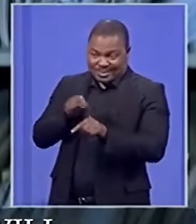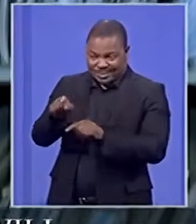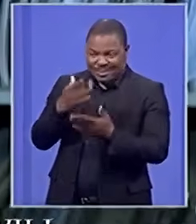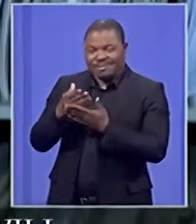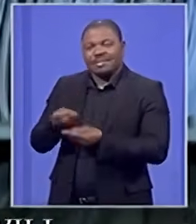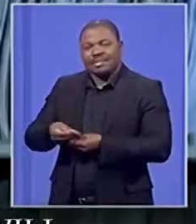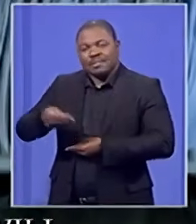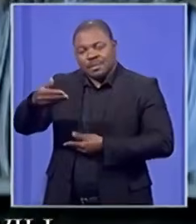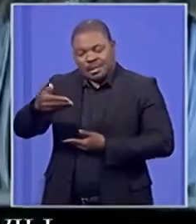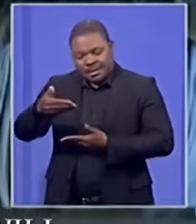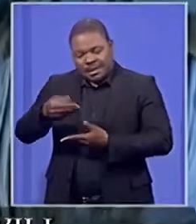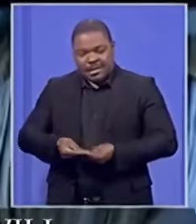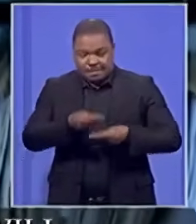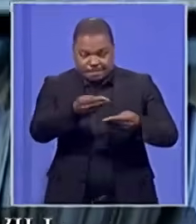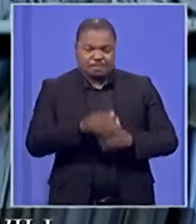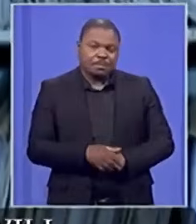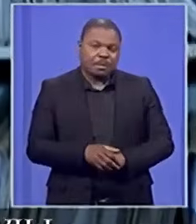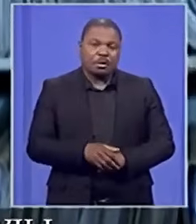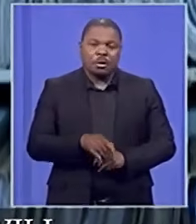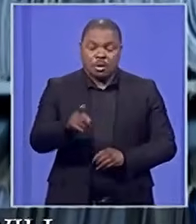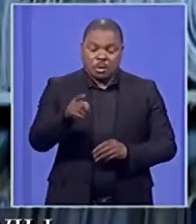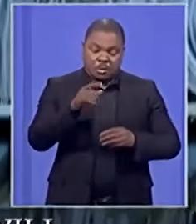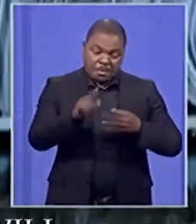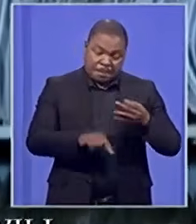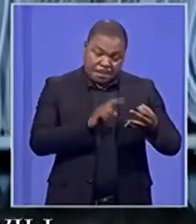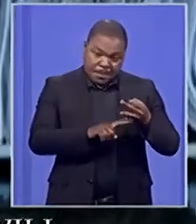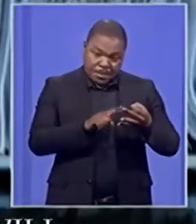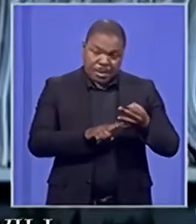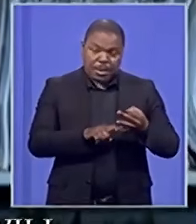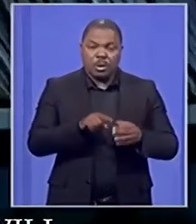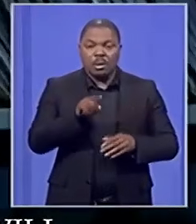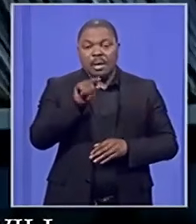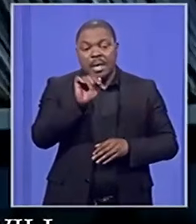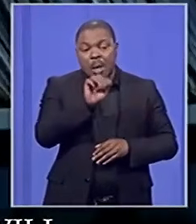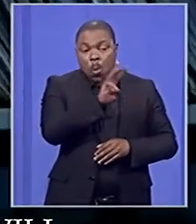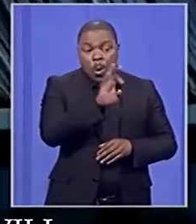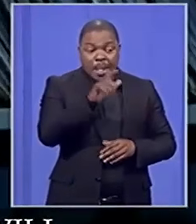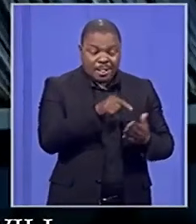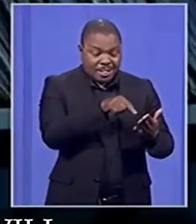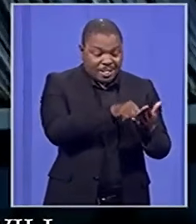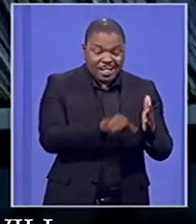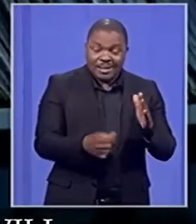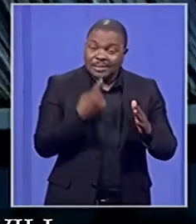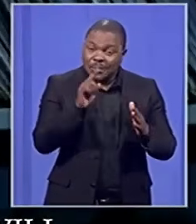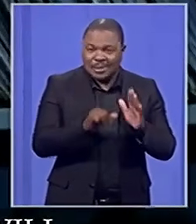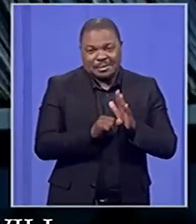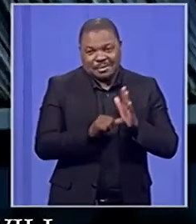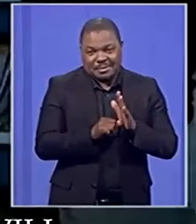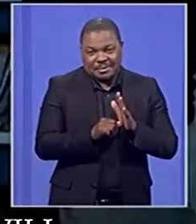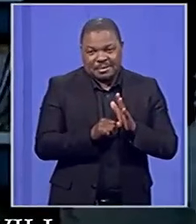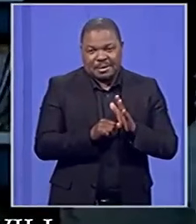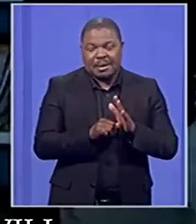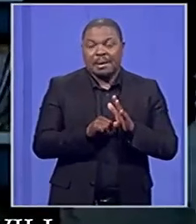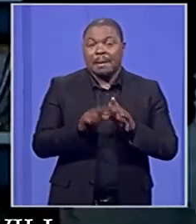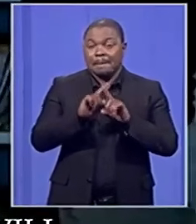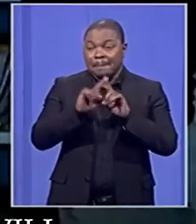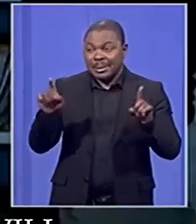metjha e tlametseng o e latele jwalo ko re ho ya ka hore will e reng hape ho bohlokwa mara ntho ya pele ko re e tlametse